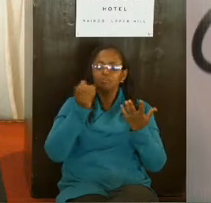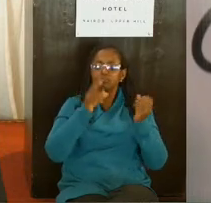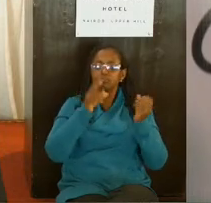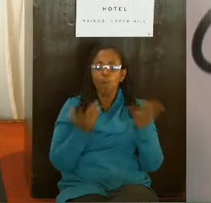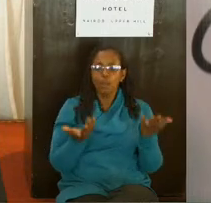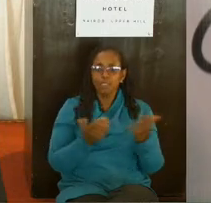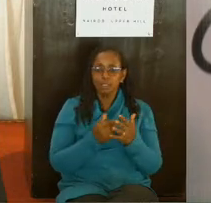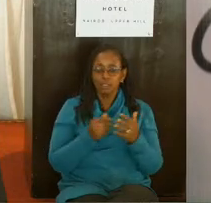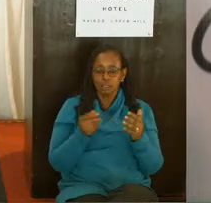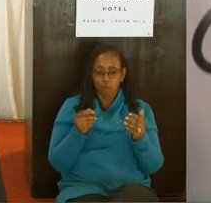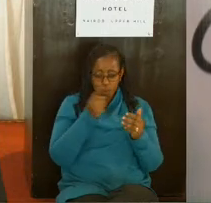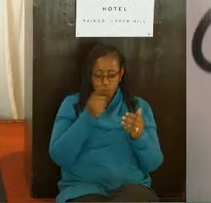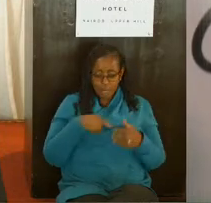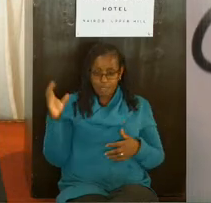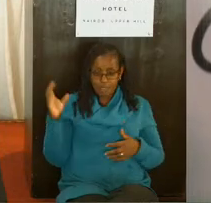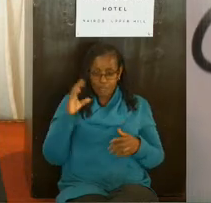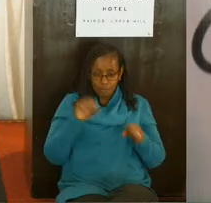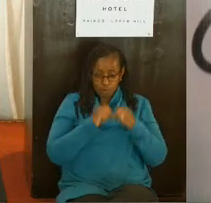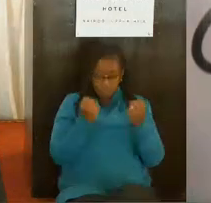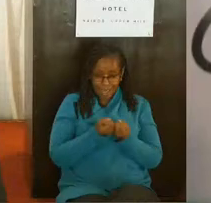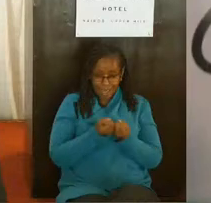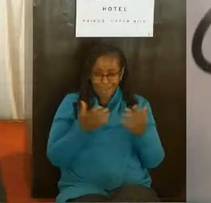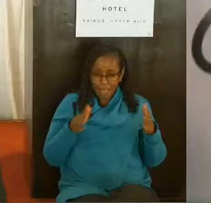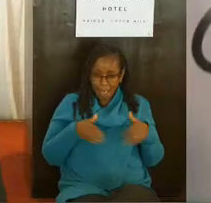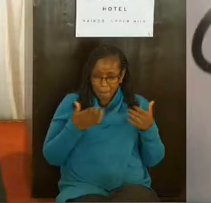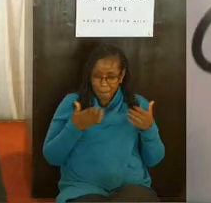are we happy as civil society